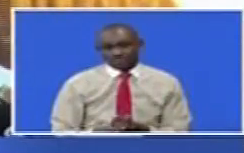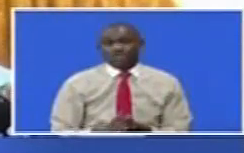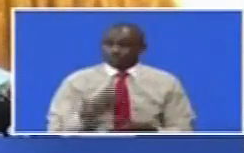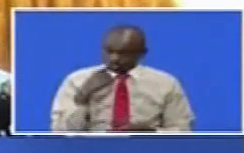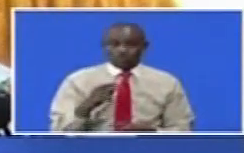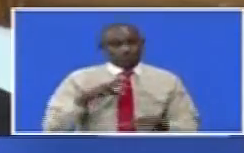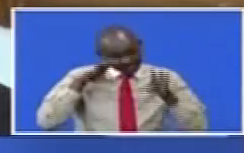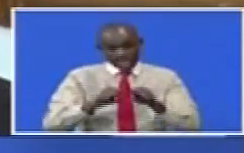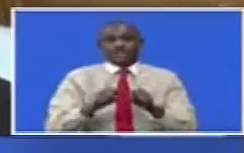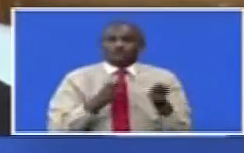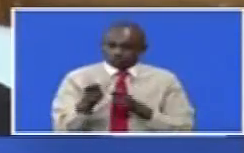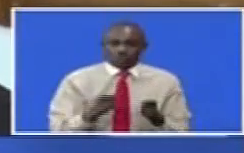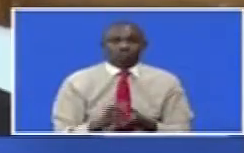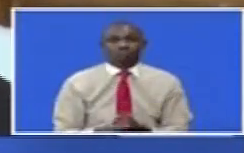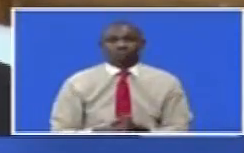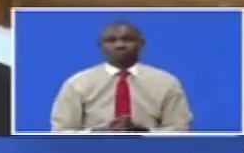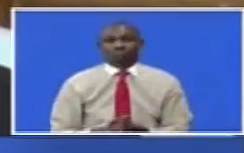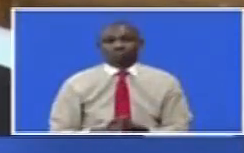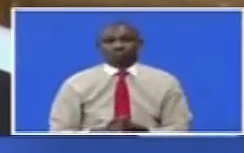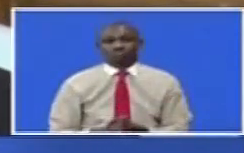to take charge. Unity